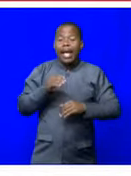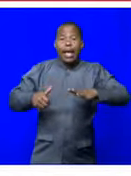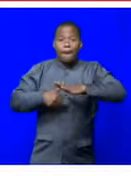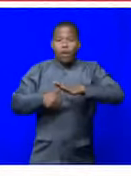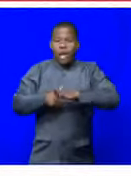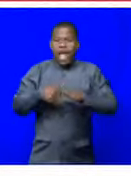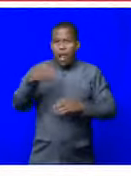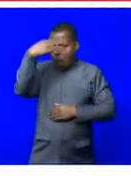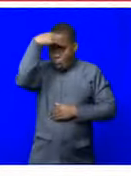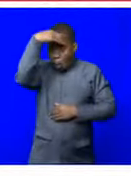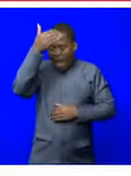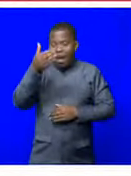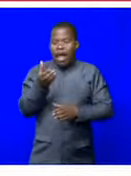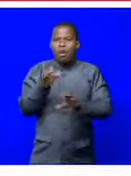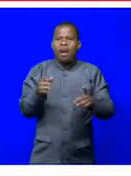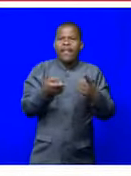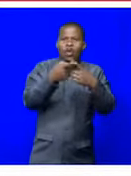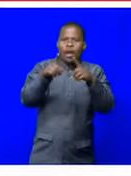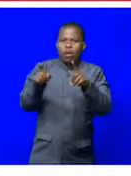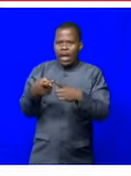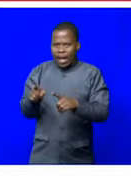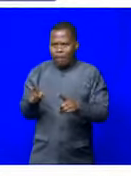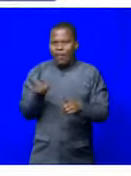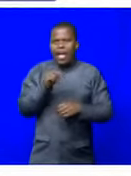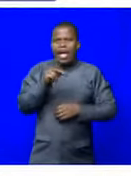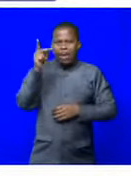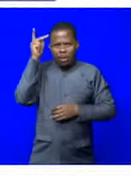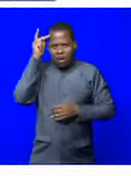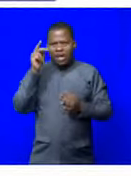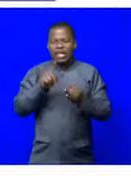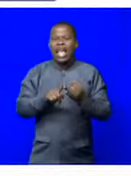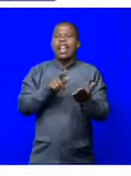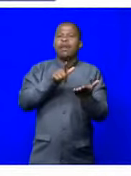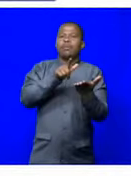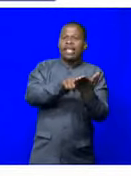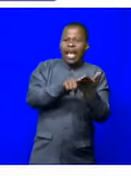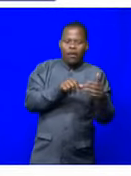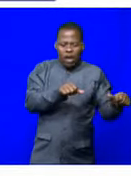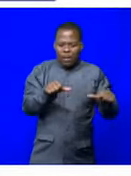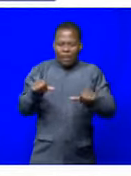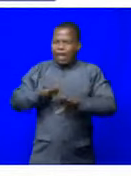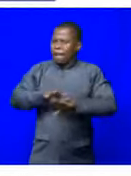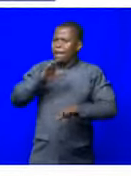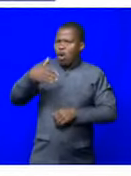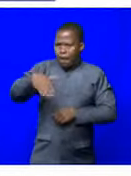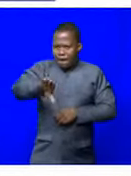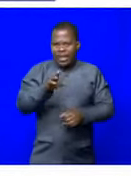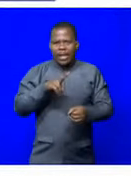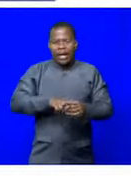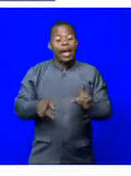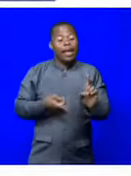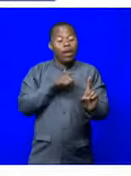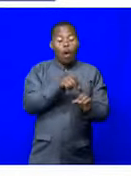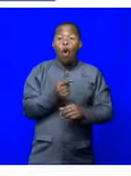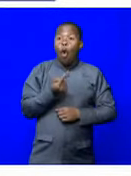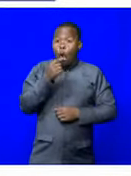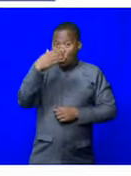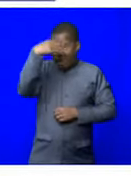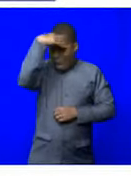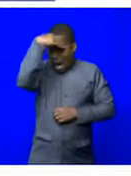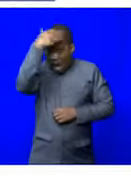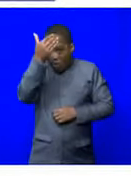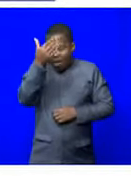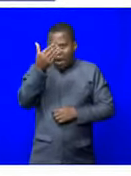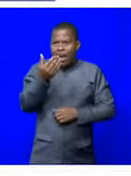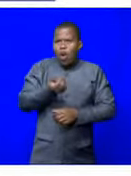bohulumende bashiqilele noma babukete imigomo nemithetho. Ryder uchubeka uthi bohulumende bemave ngeke bakwende kube